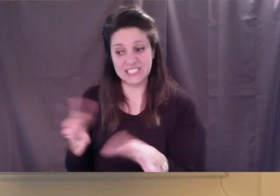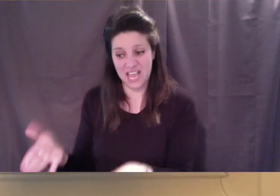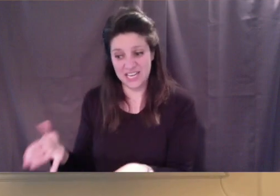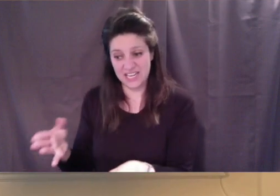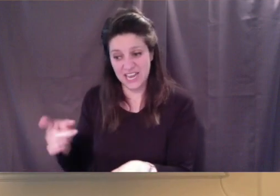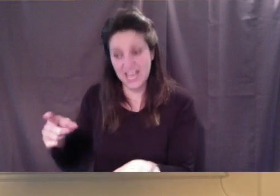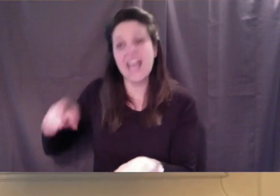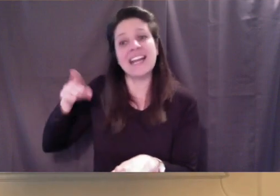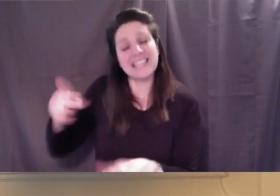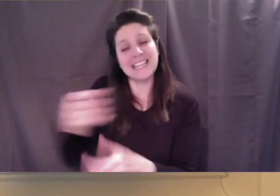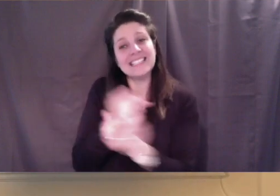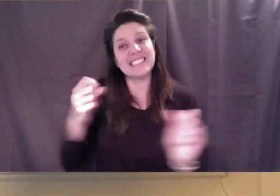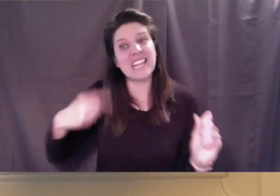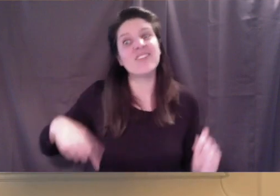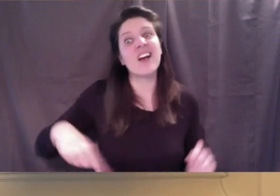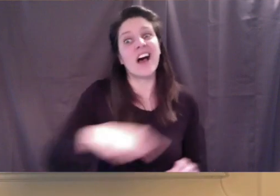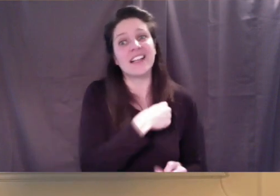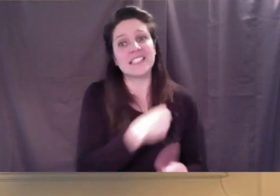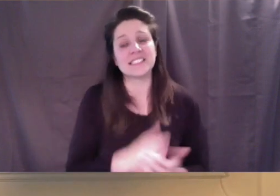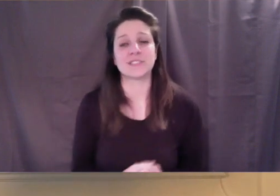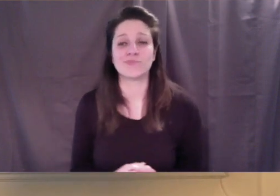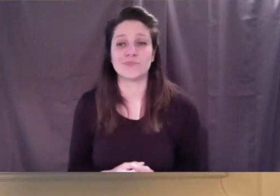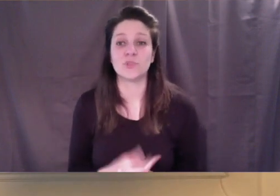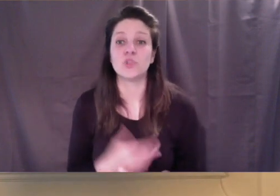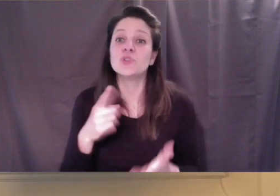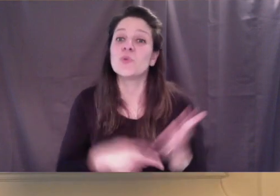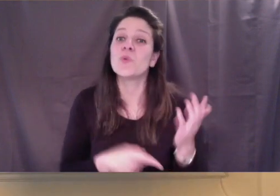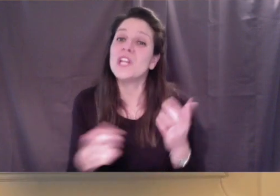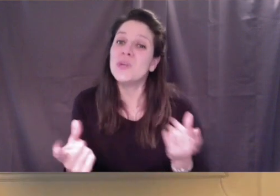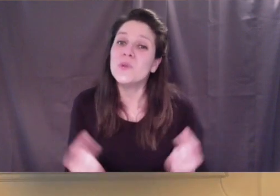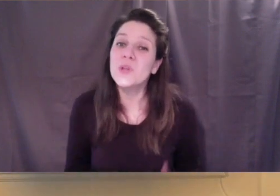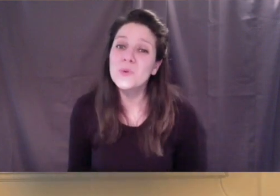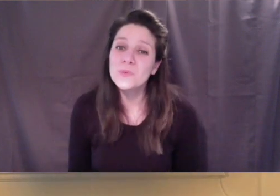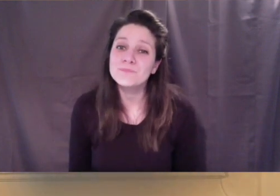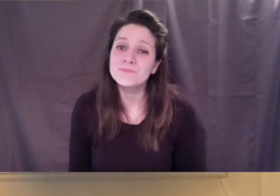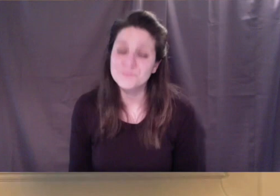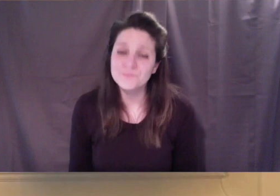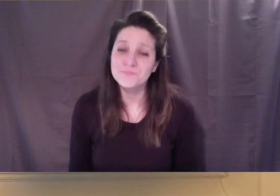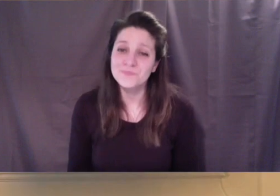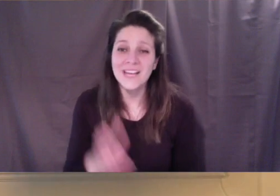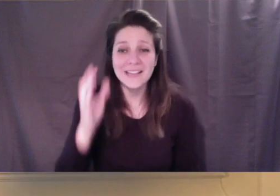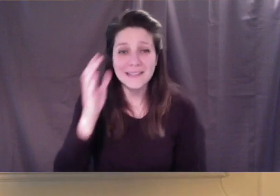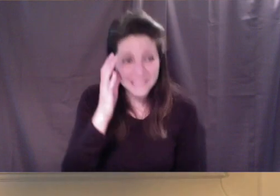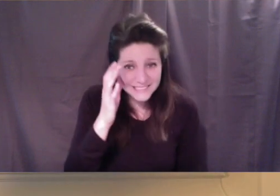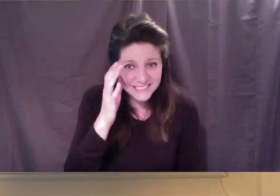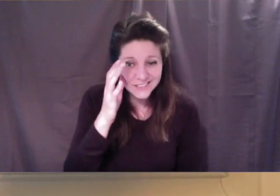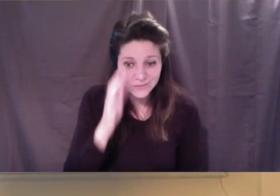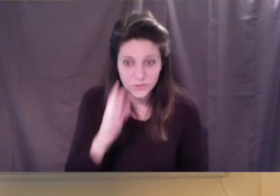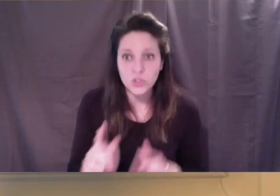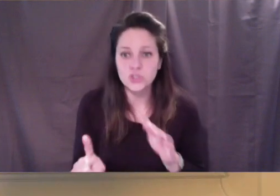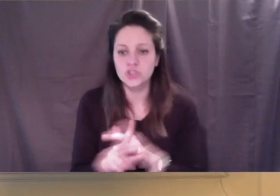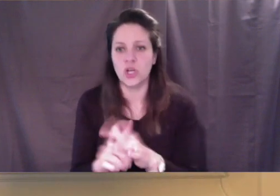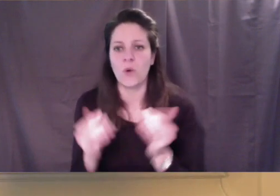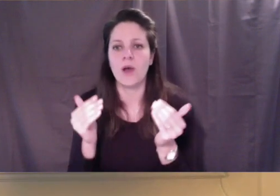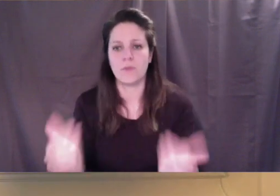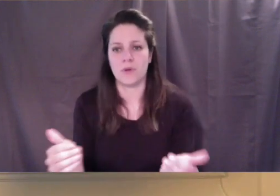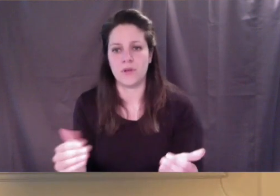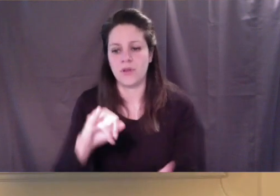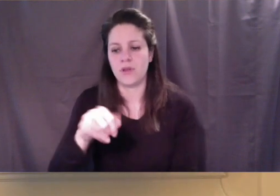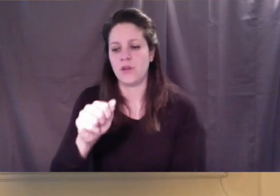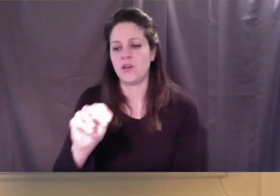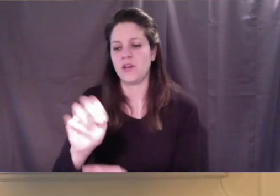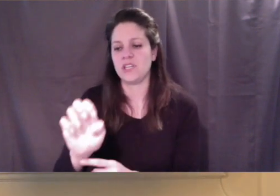he saved those he loved, every one of us. So what do? You listen. You show